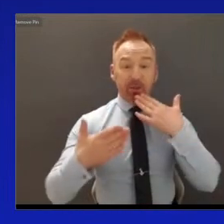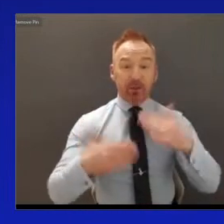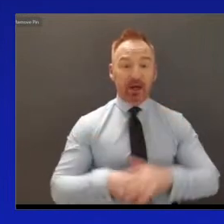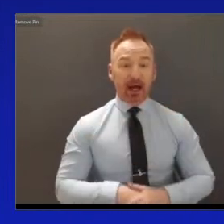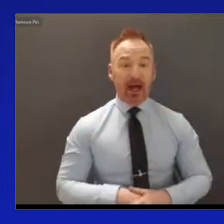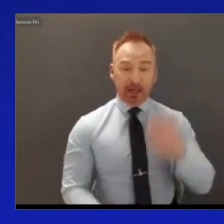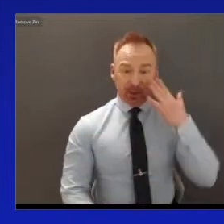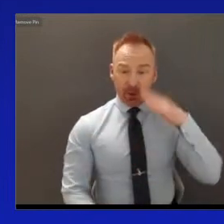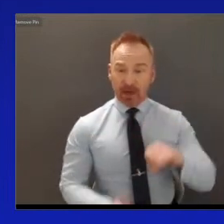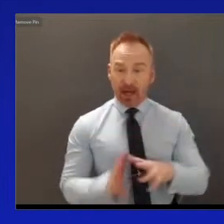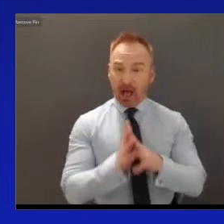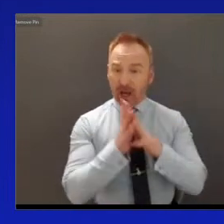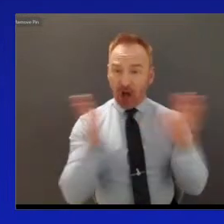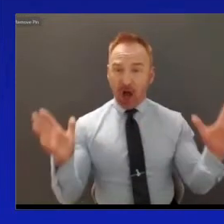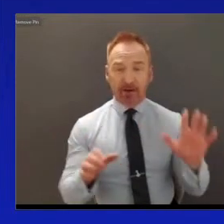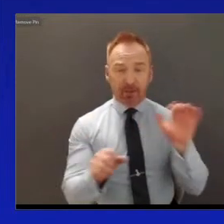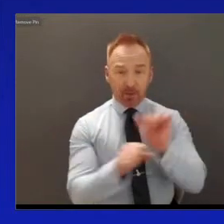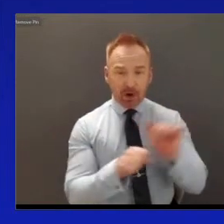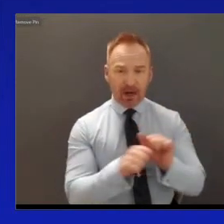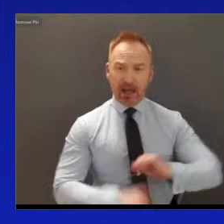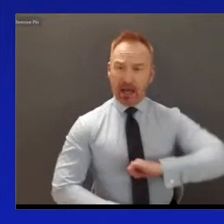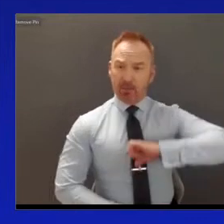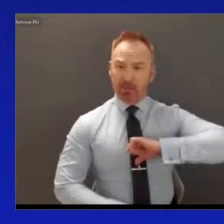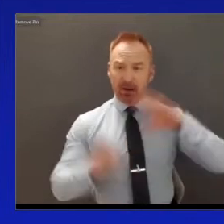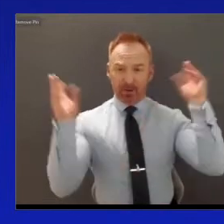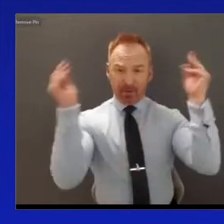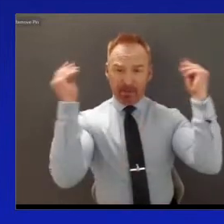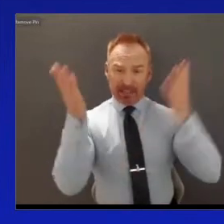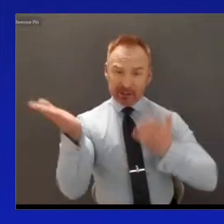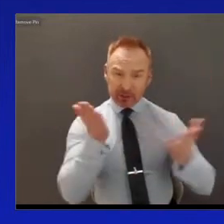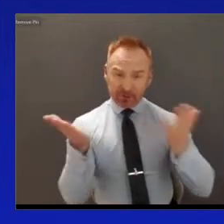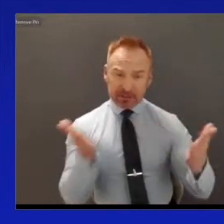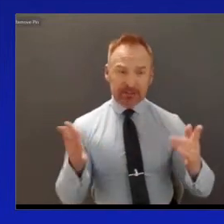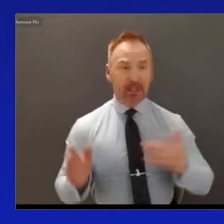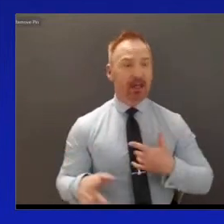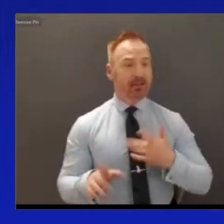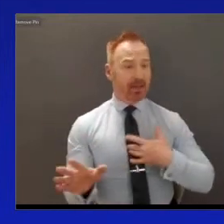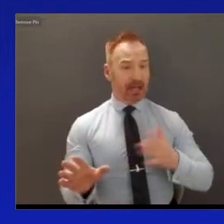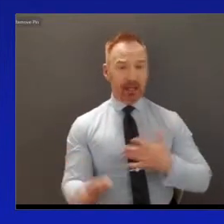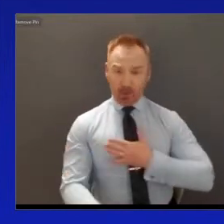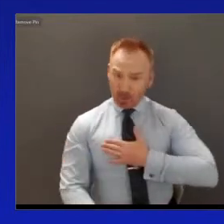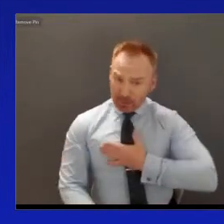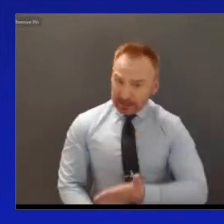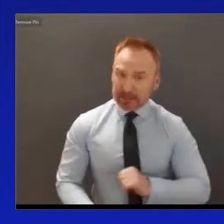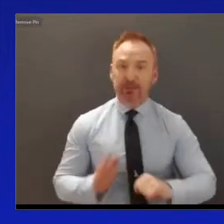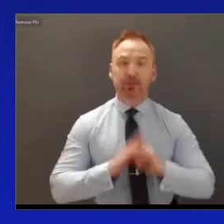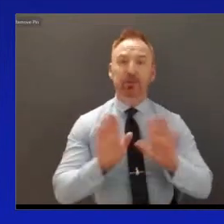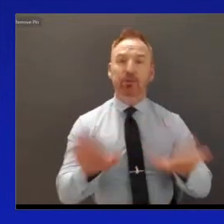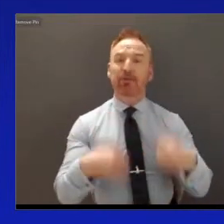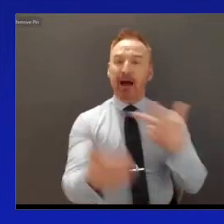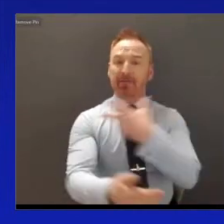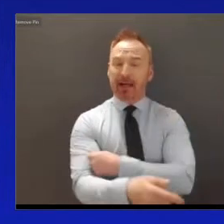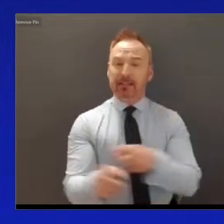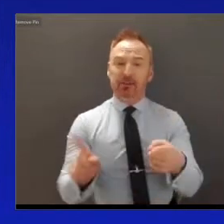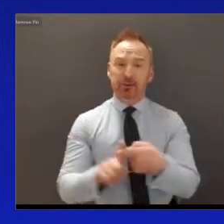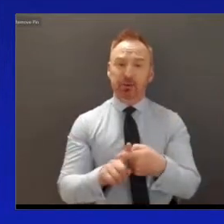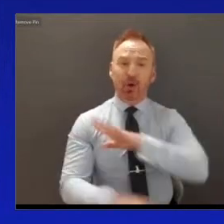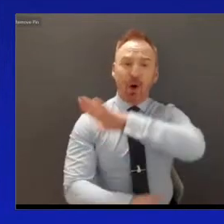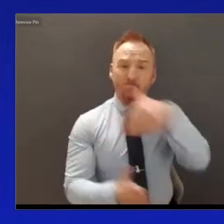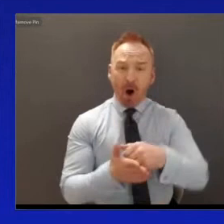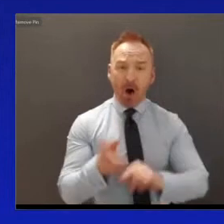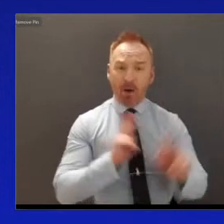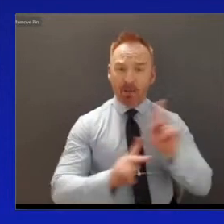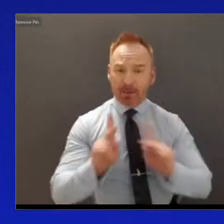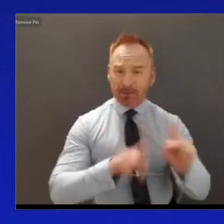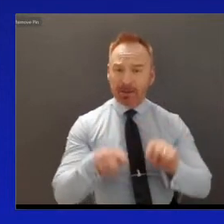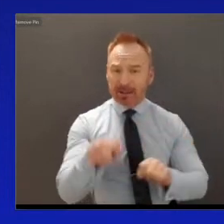really proud of our paramedic service for stepping up and helping to administer vaccines to all LTC residents in Ottawa. Merci à Pierre Poirier et